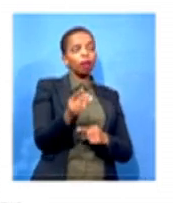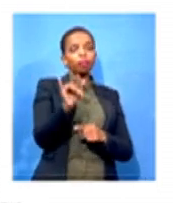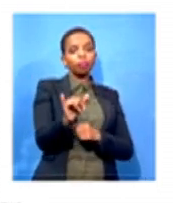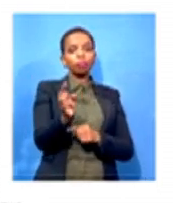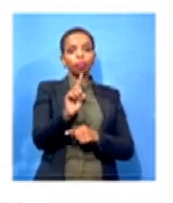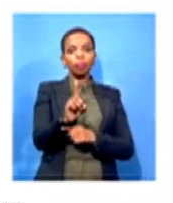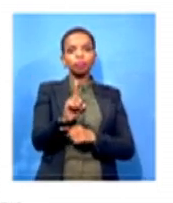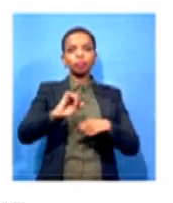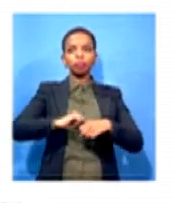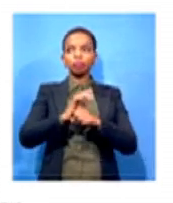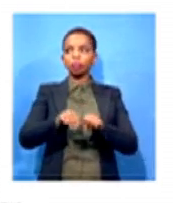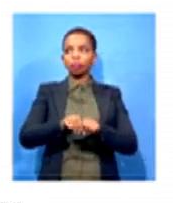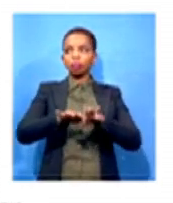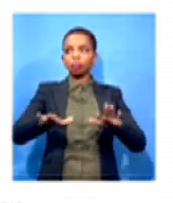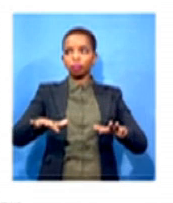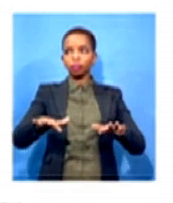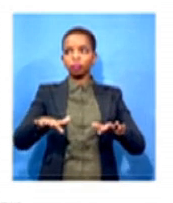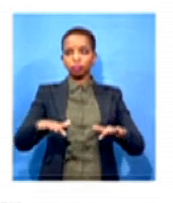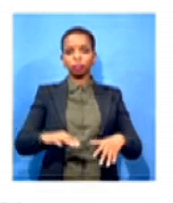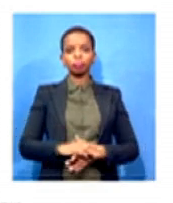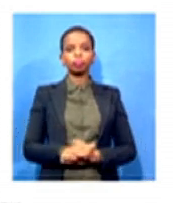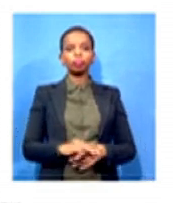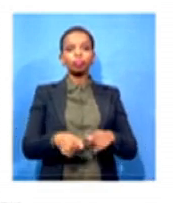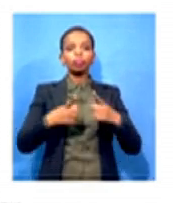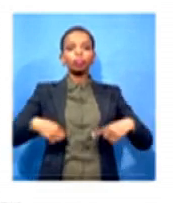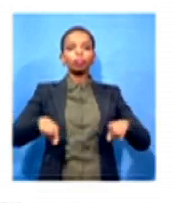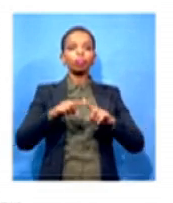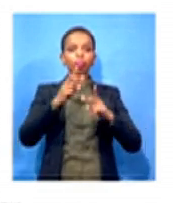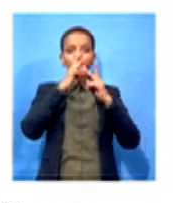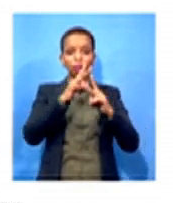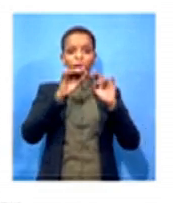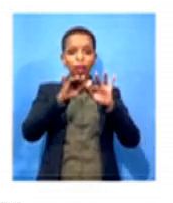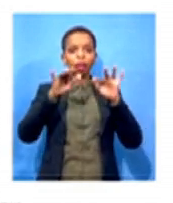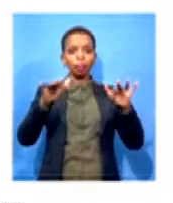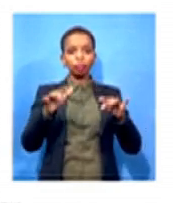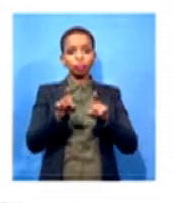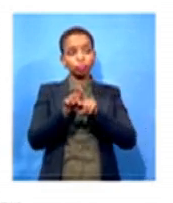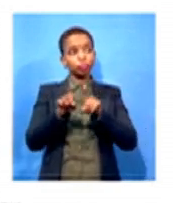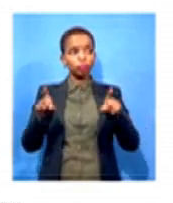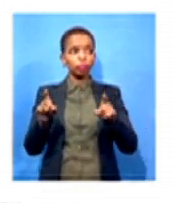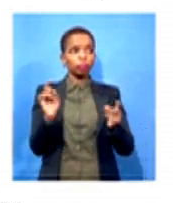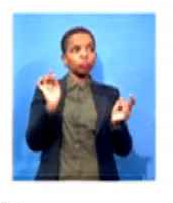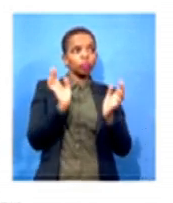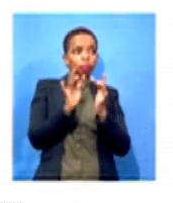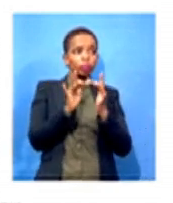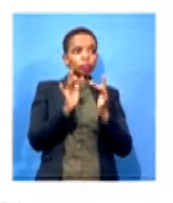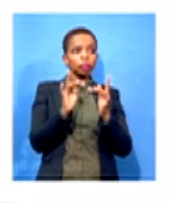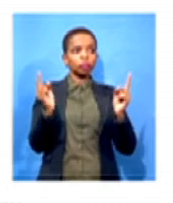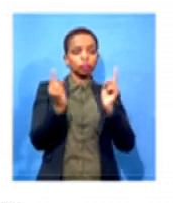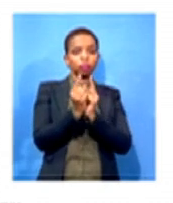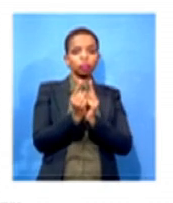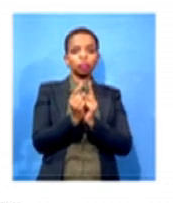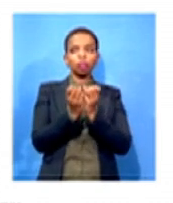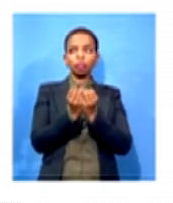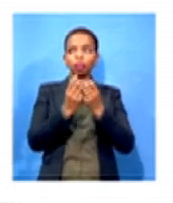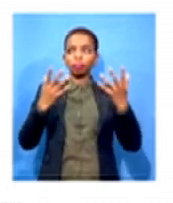at the people who were in contact with that individual as to how many got infection, and also comparing the adults